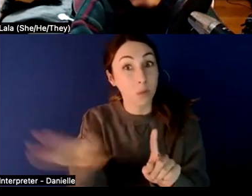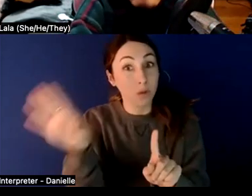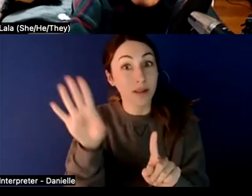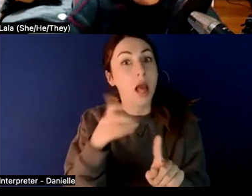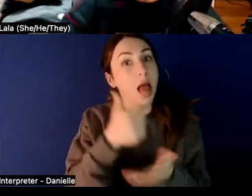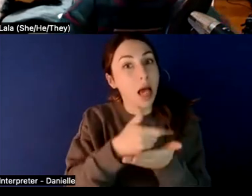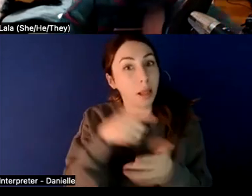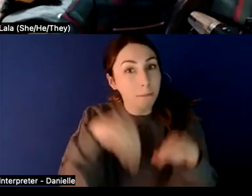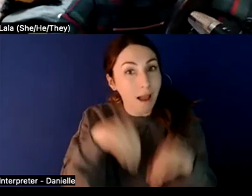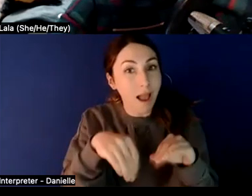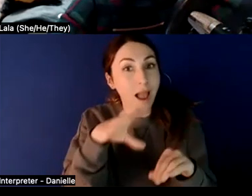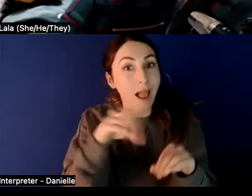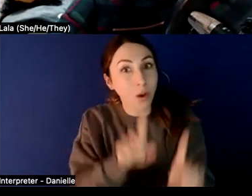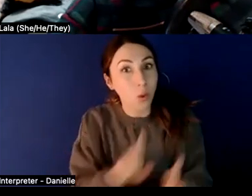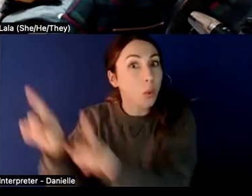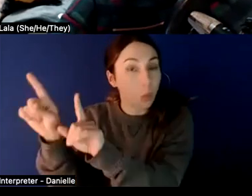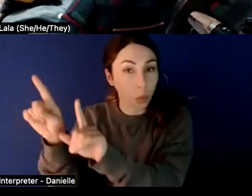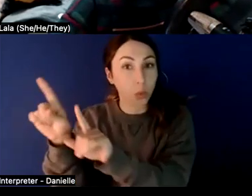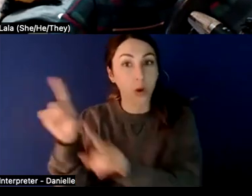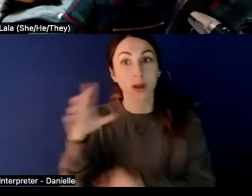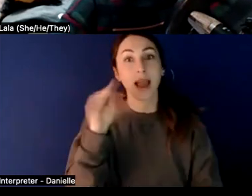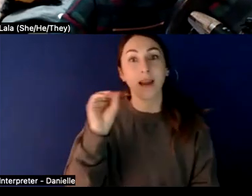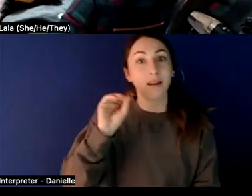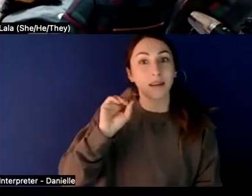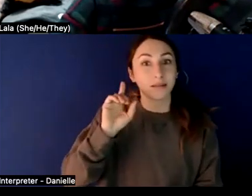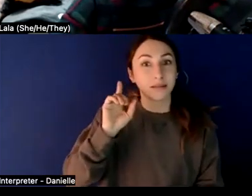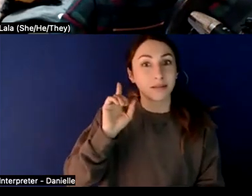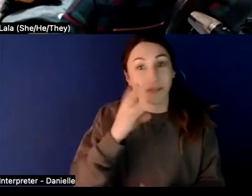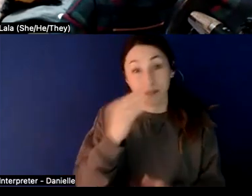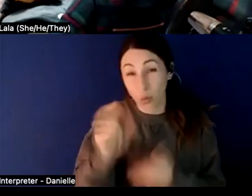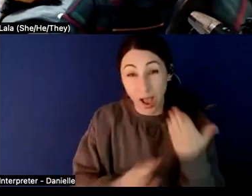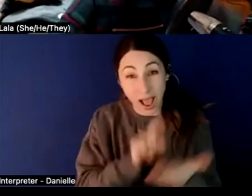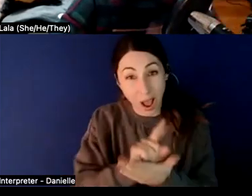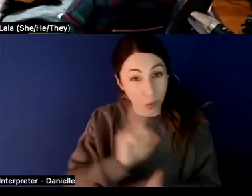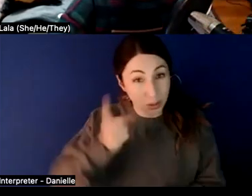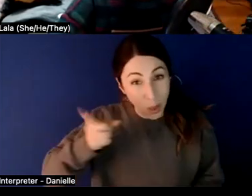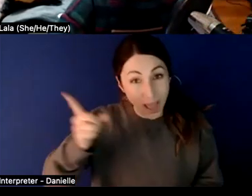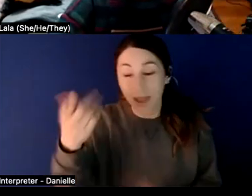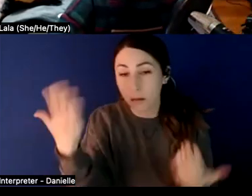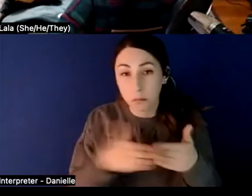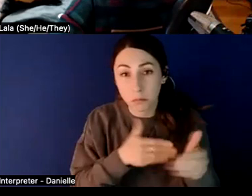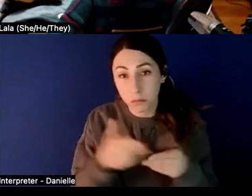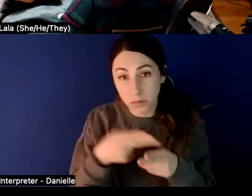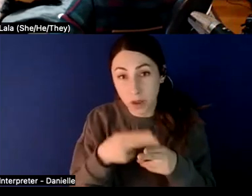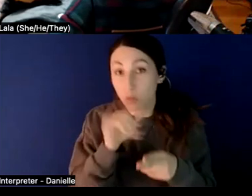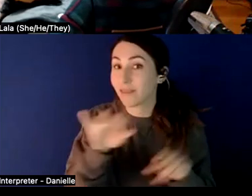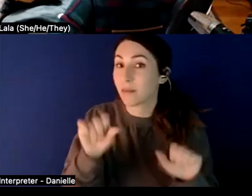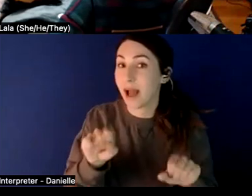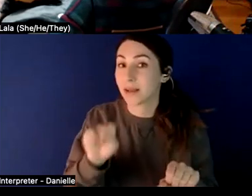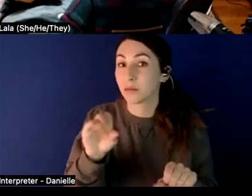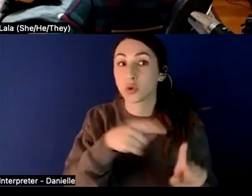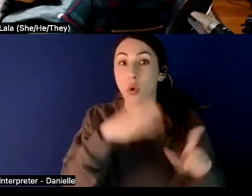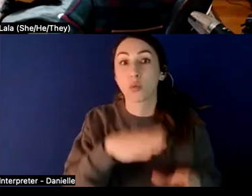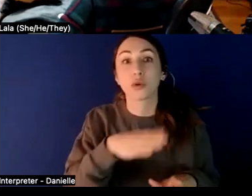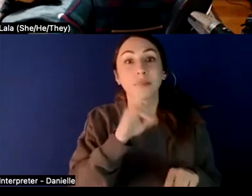abuser can't just show up, you know, like move them a couple hours away, even if it's just temporarily, if that's at all possible. If they have